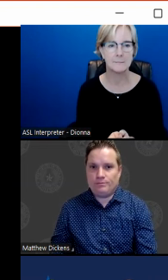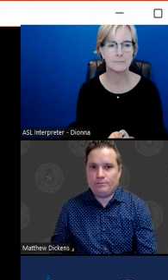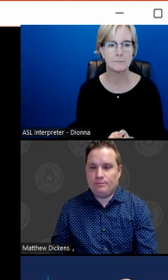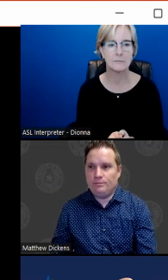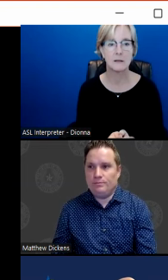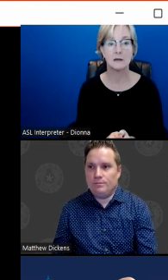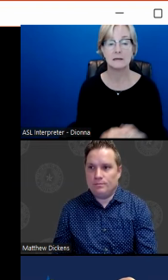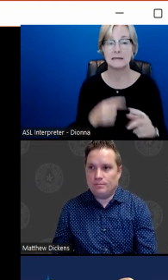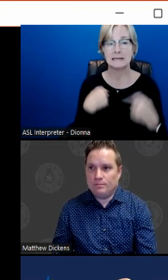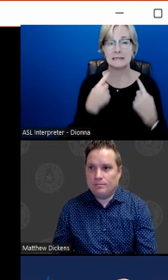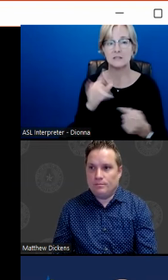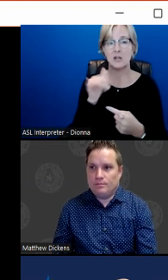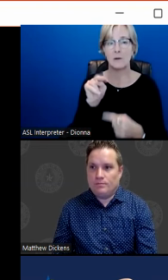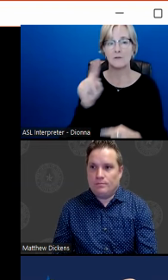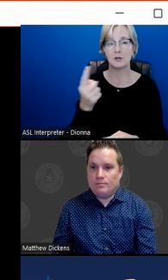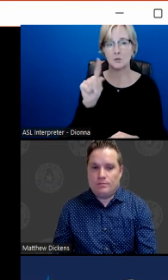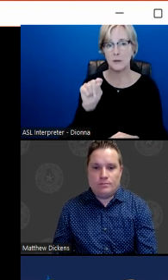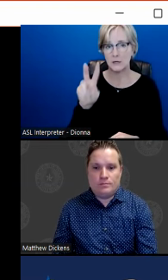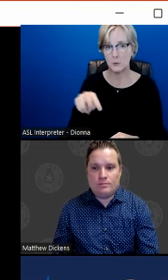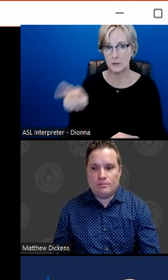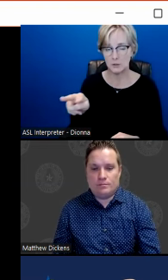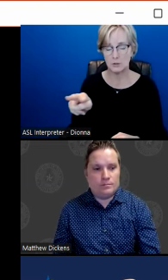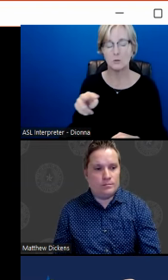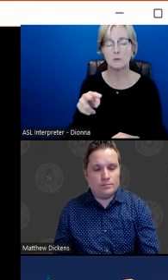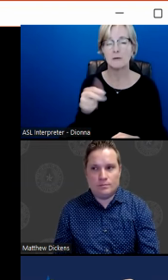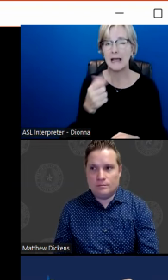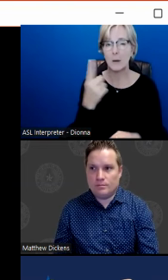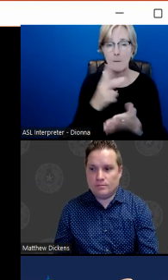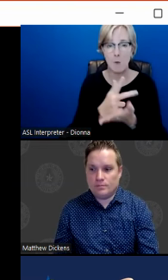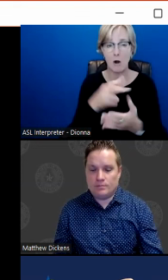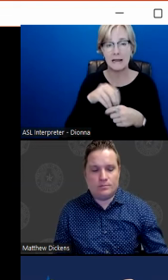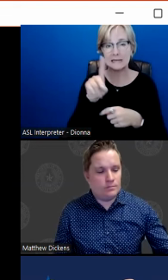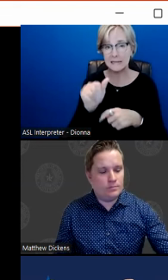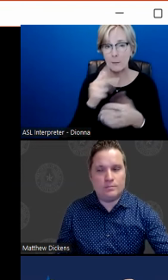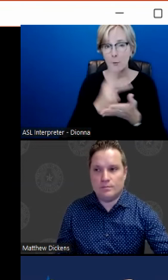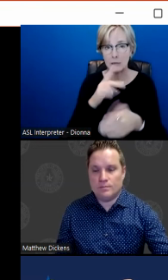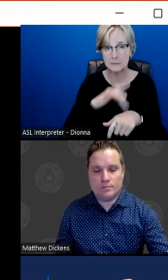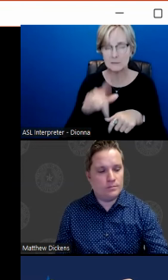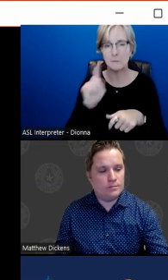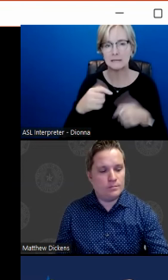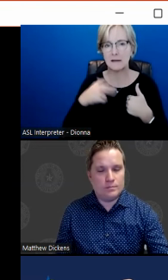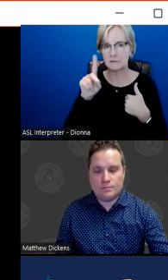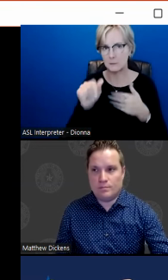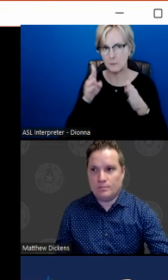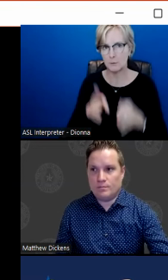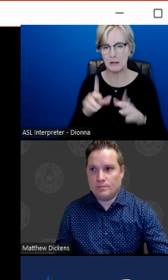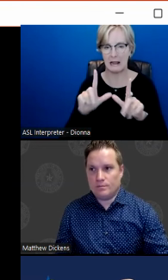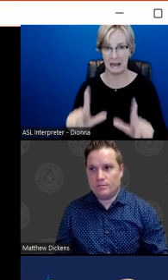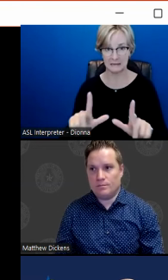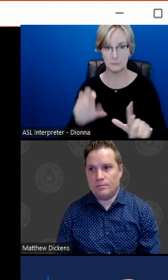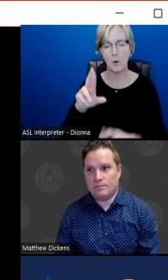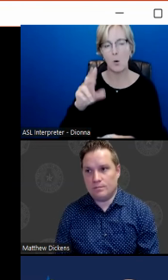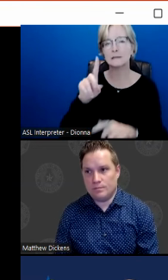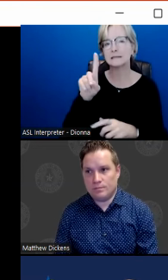So as of January 1st, 2022, anyone parking in a disabled parking space must have a disabled person license plate or a